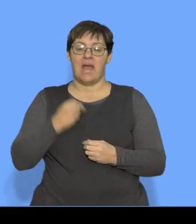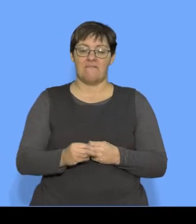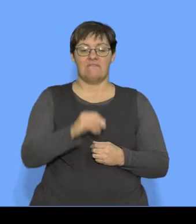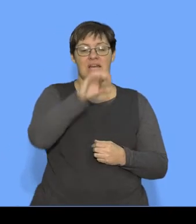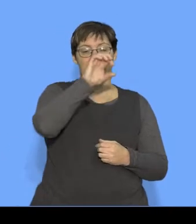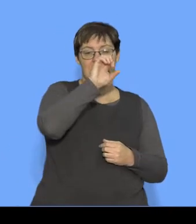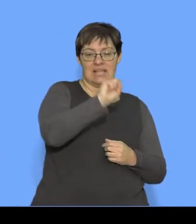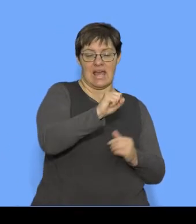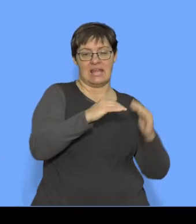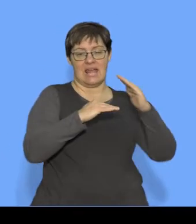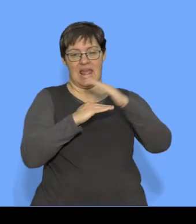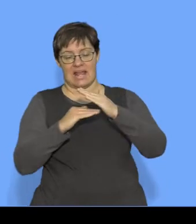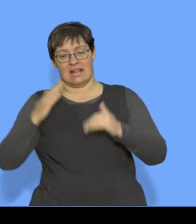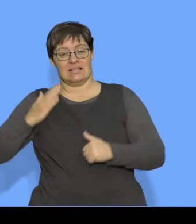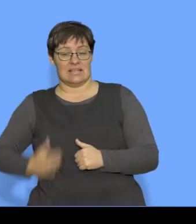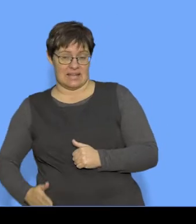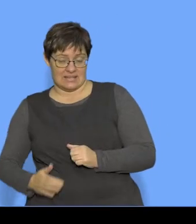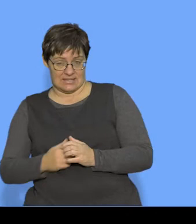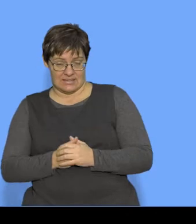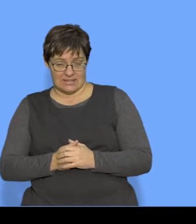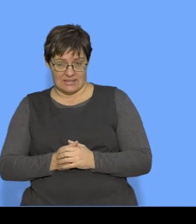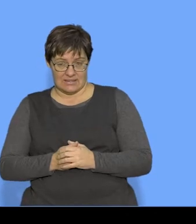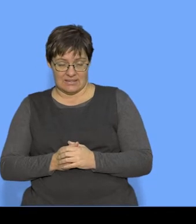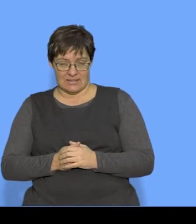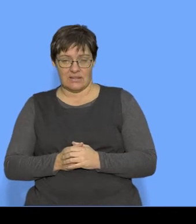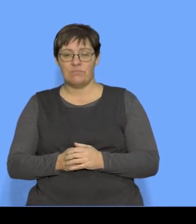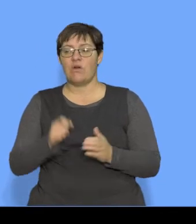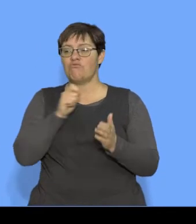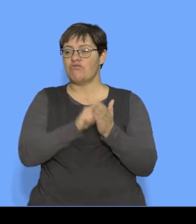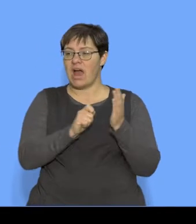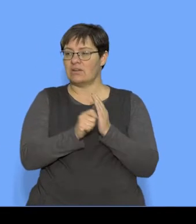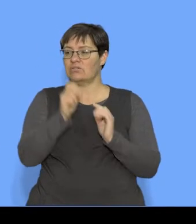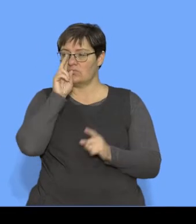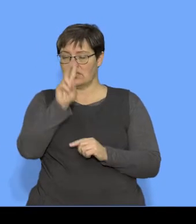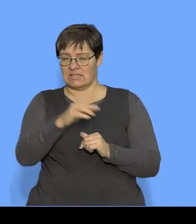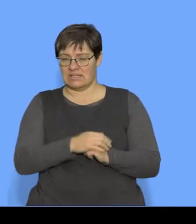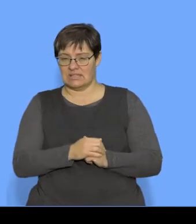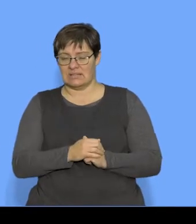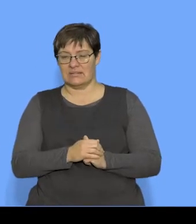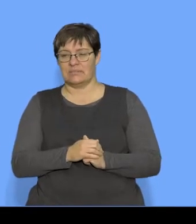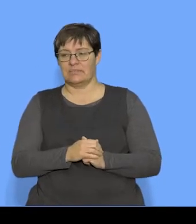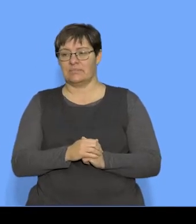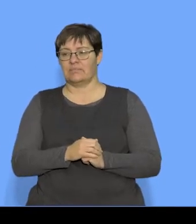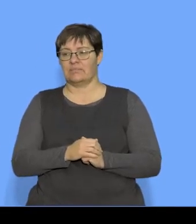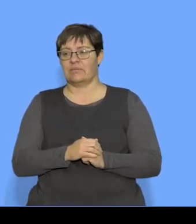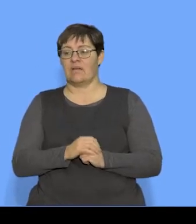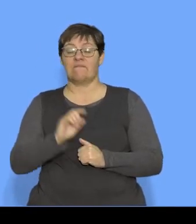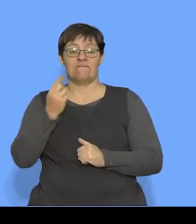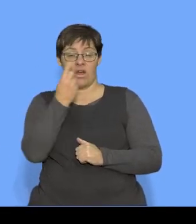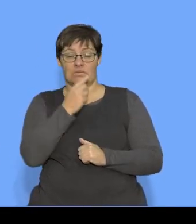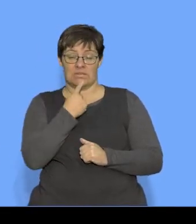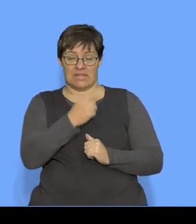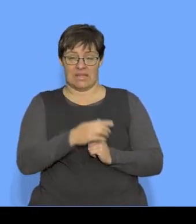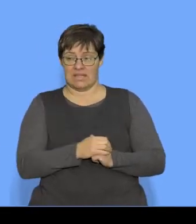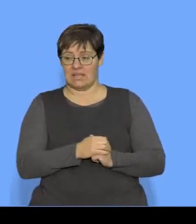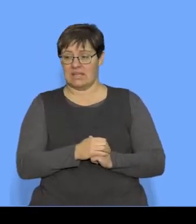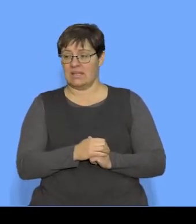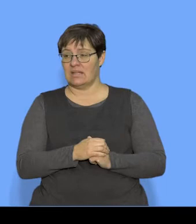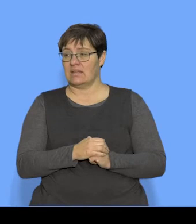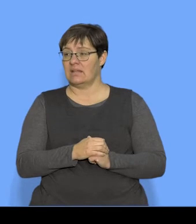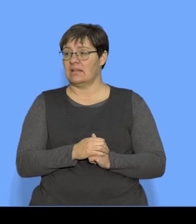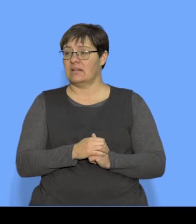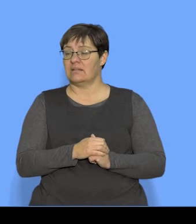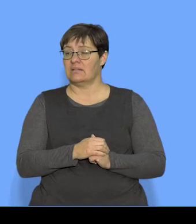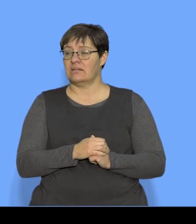side, angle, side. So I'm going to write it down for you to be able to see it. So the first thing I said